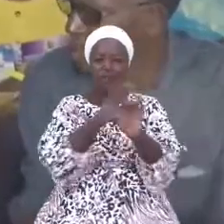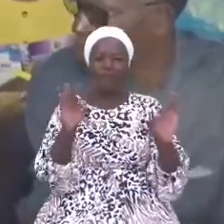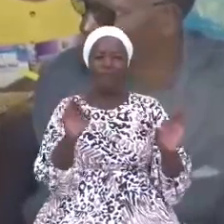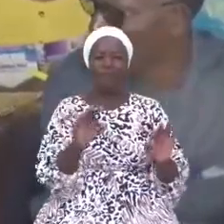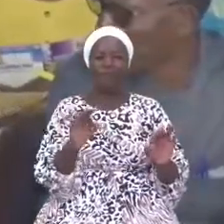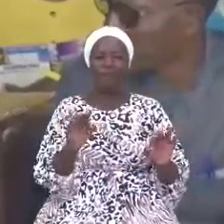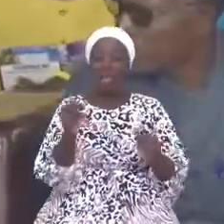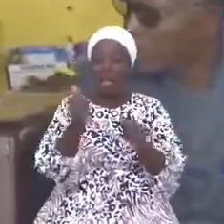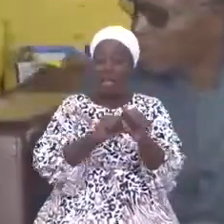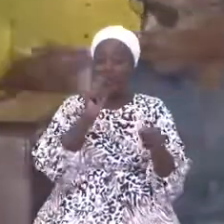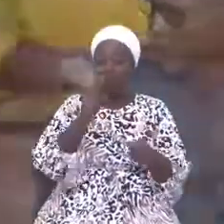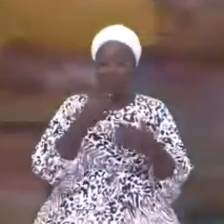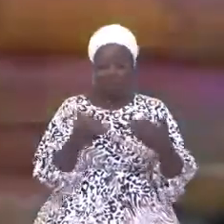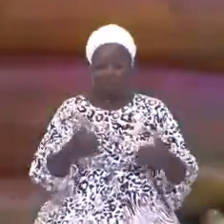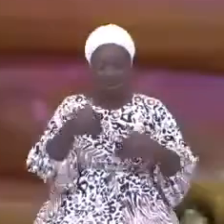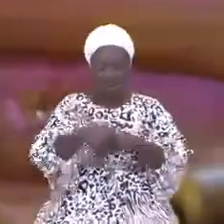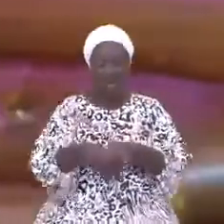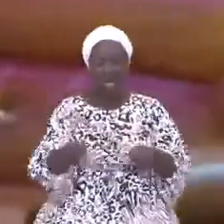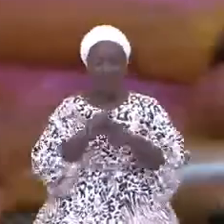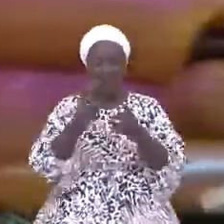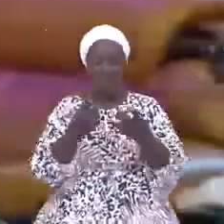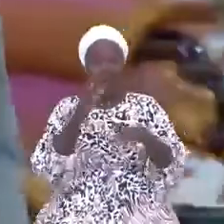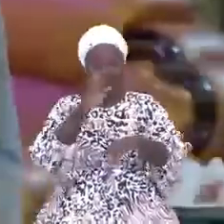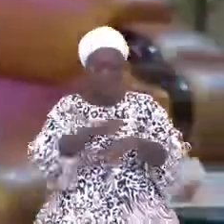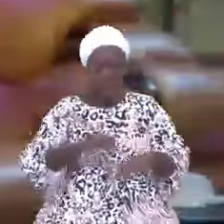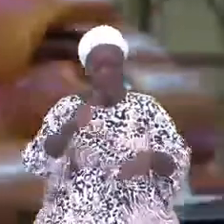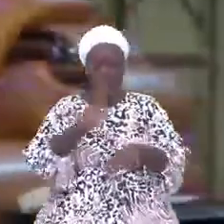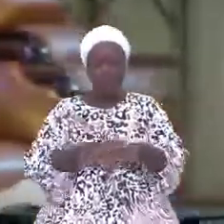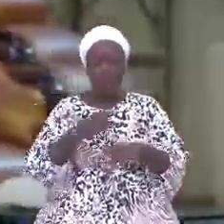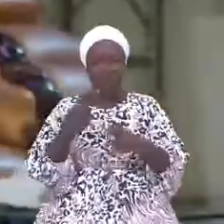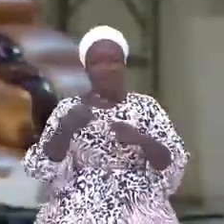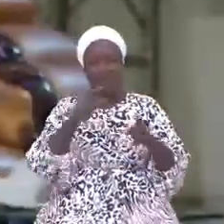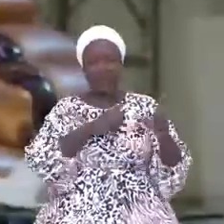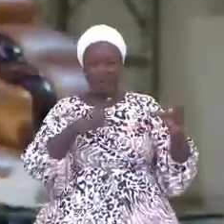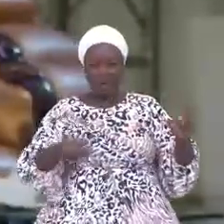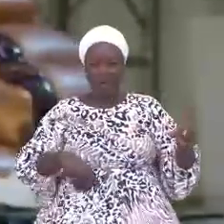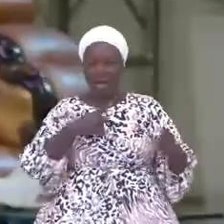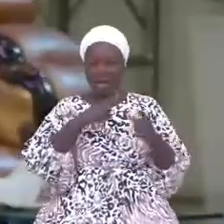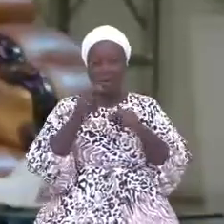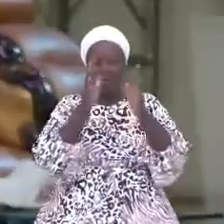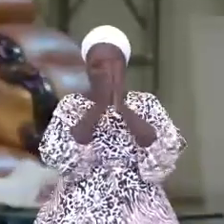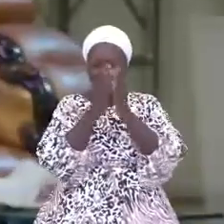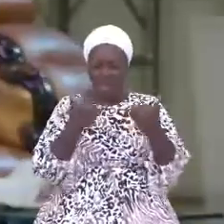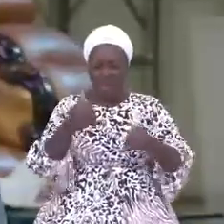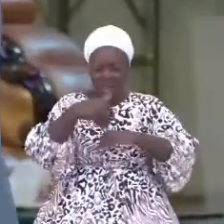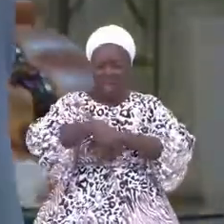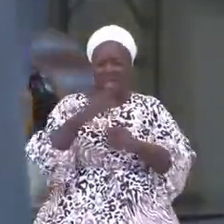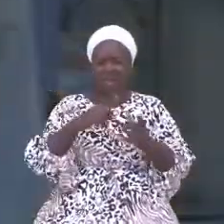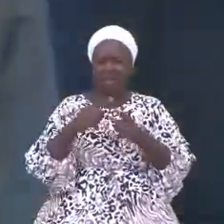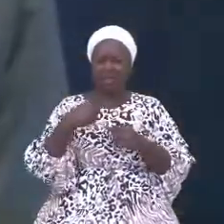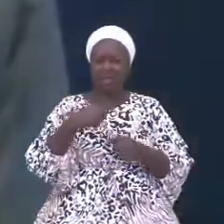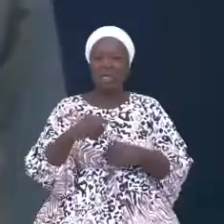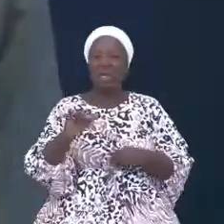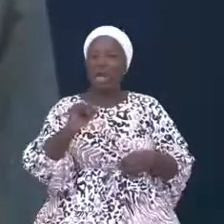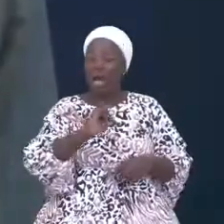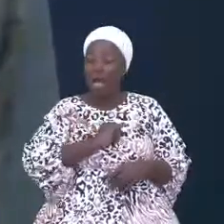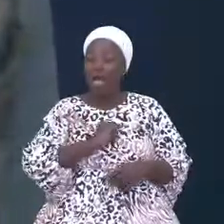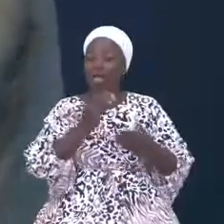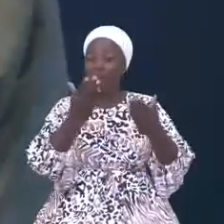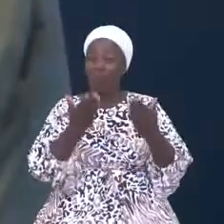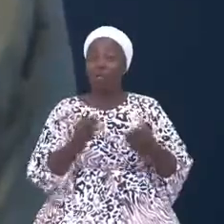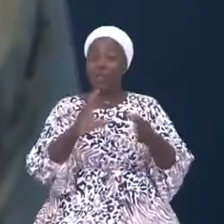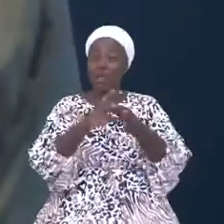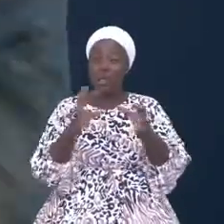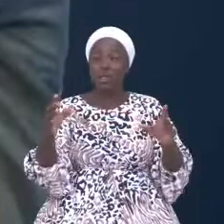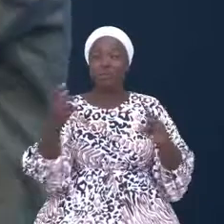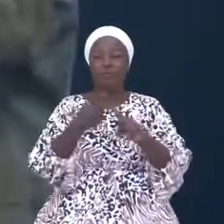Everyone tonight, as you call on the name of the Lord and you say, I want release